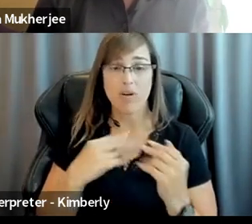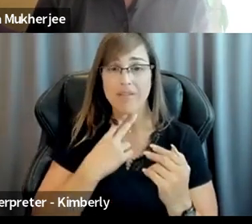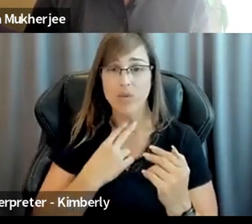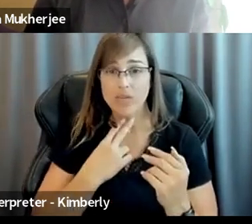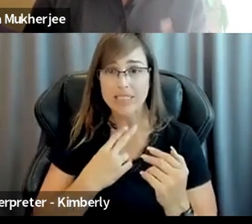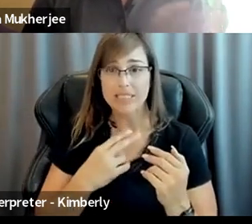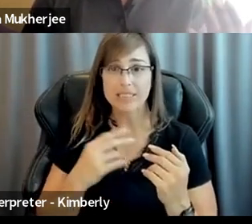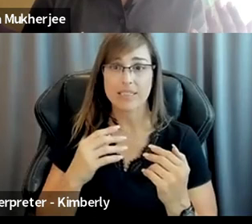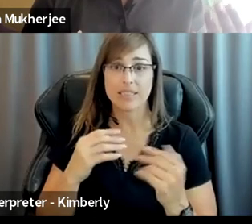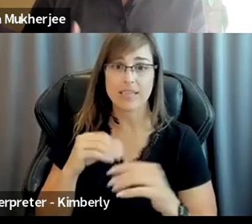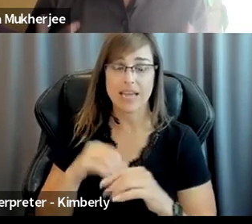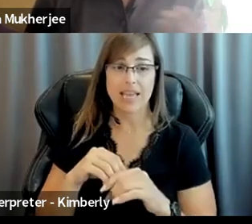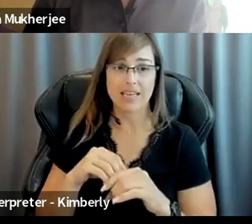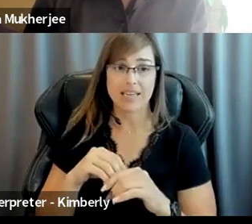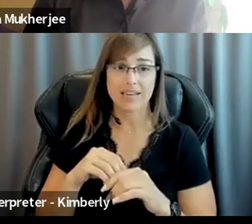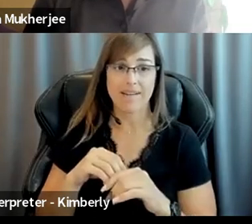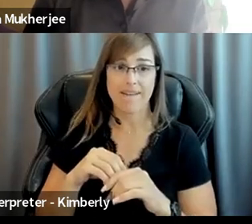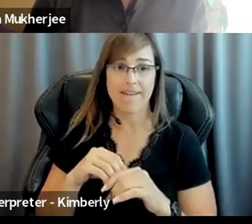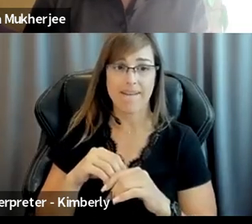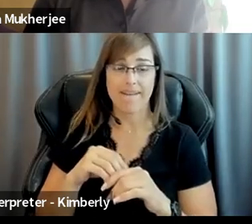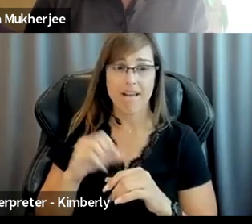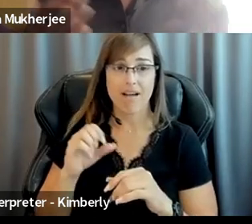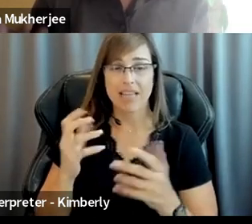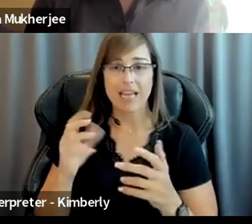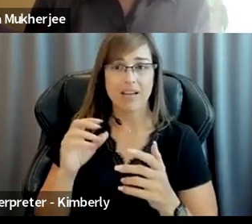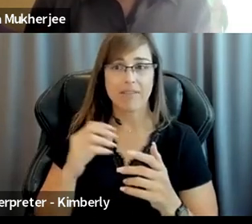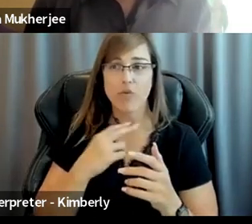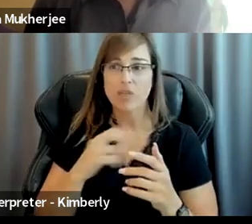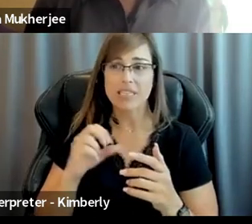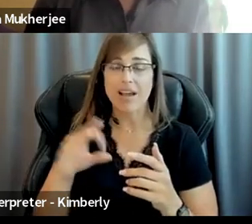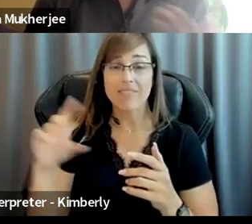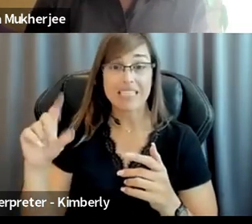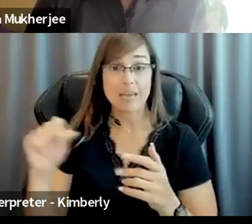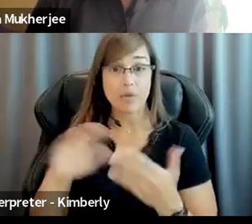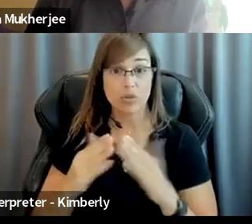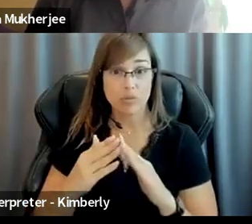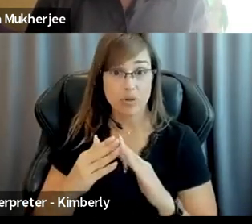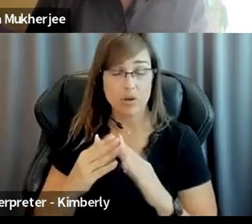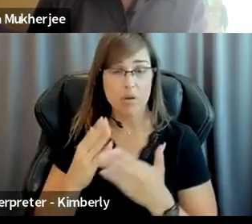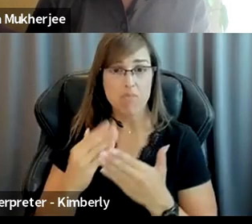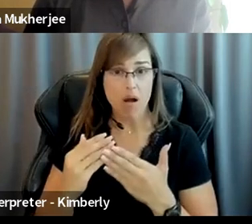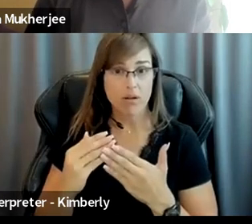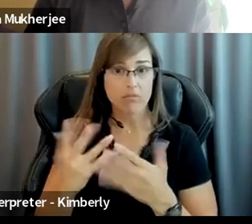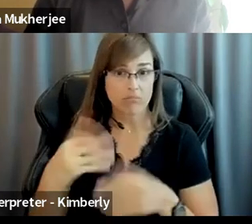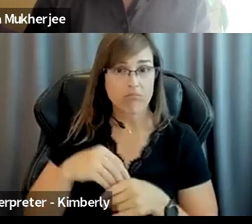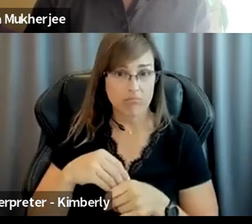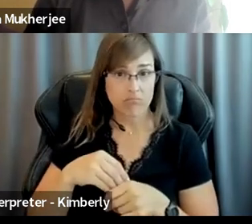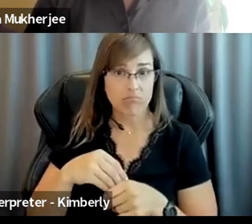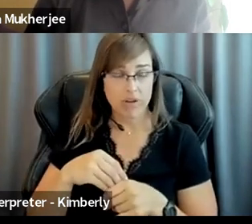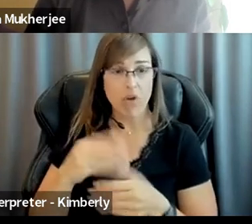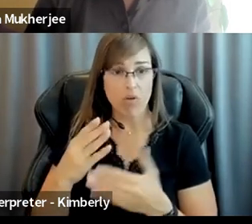in, more voices of, you know, disabled communities being a part of lawmaking. I think